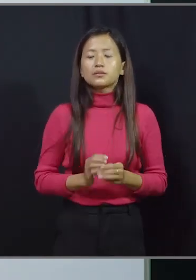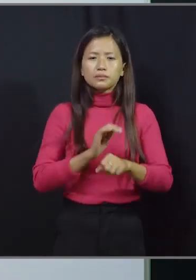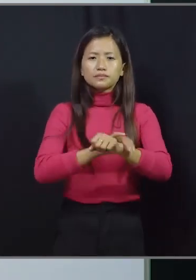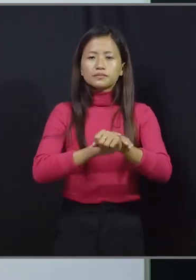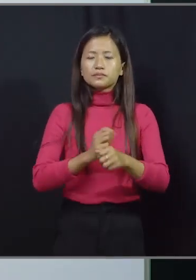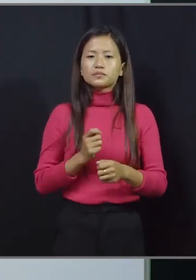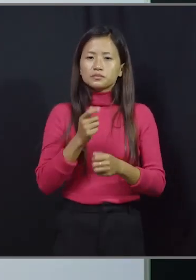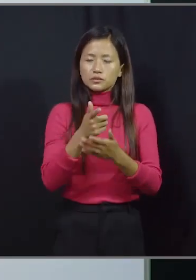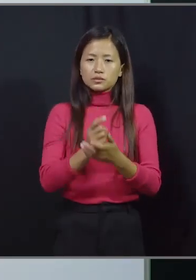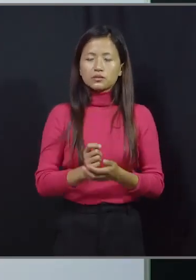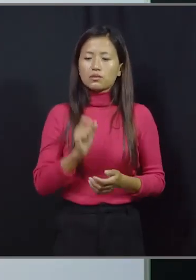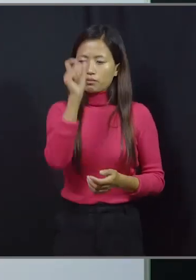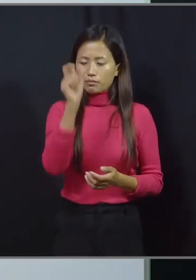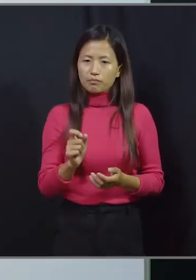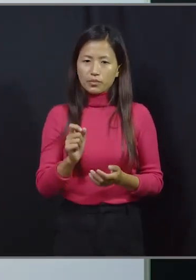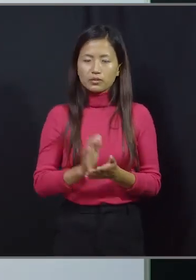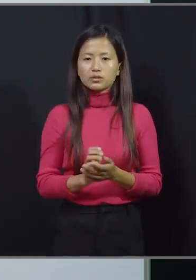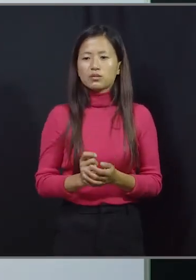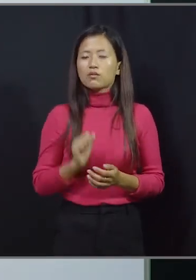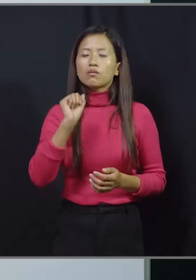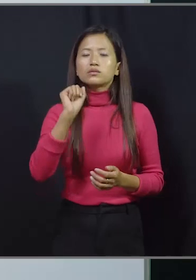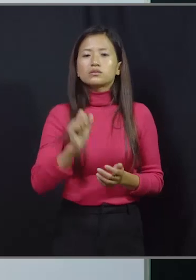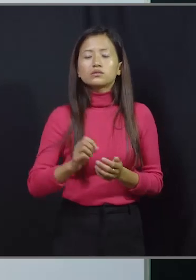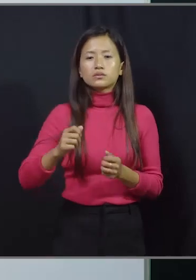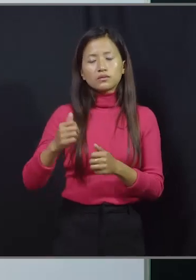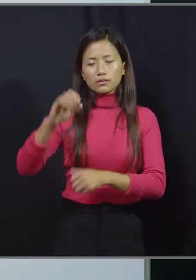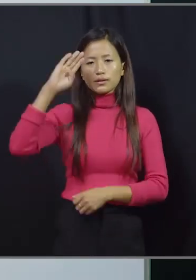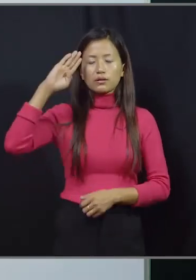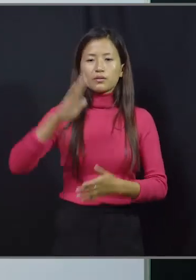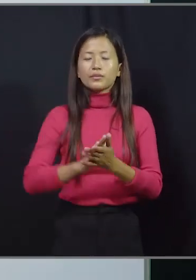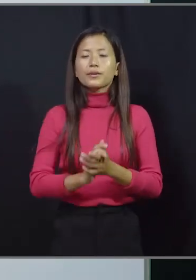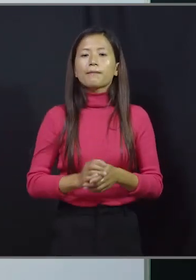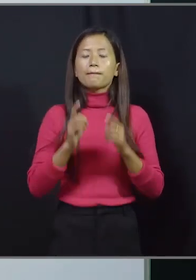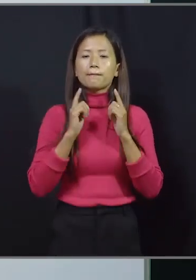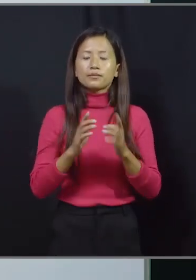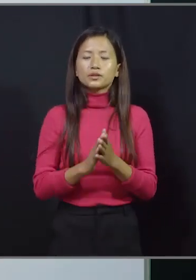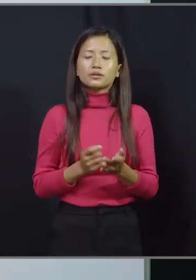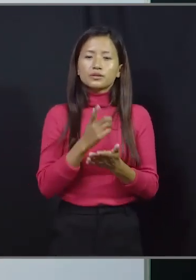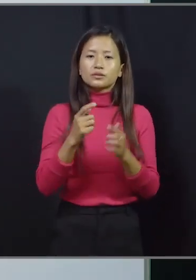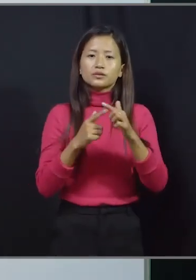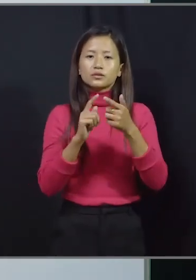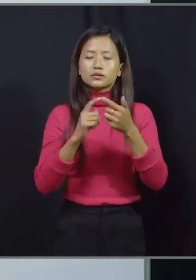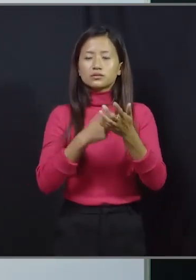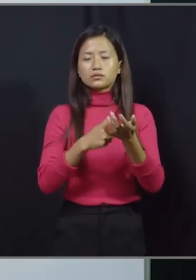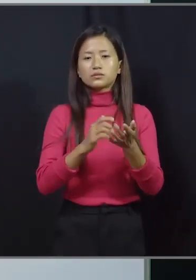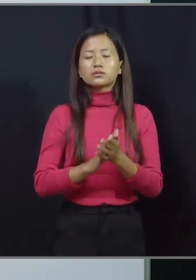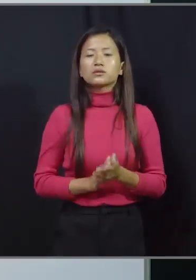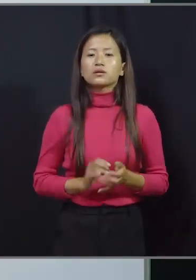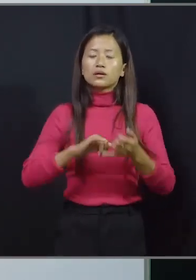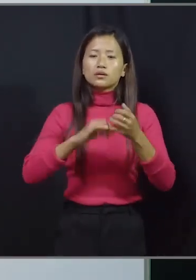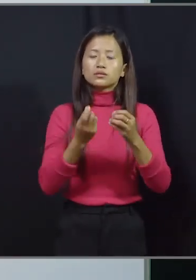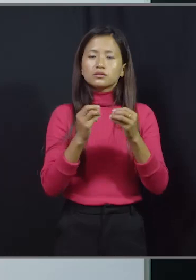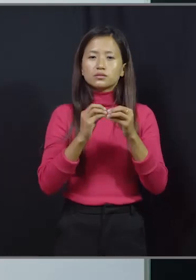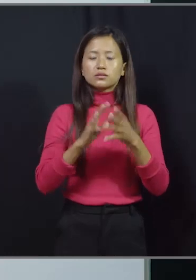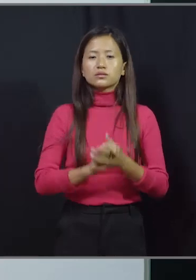need to pay their own army, but they are paying from the treasury of India. So under this subsidiary alliance,